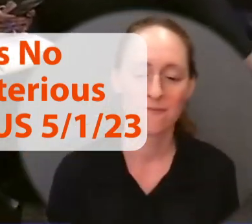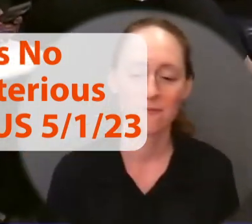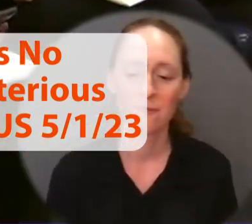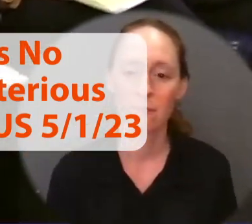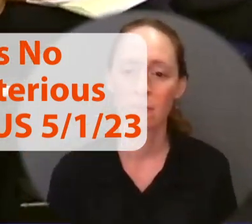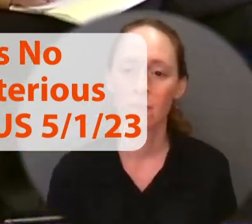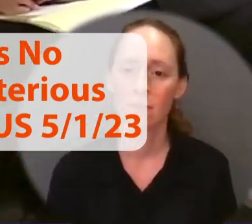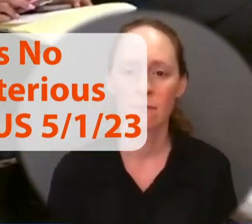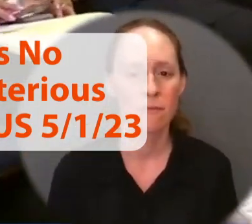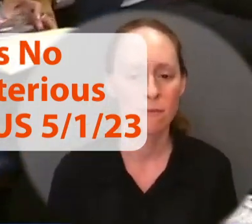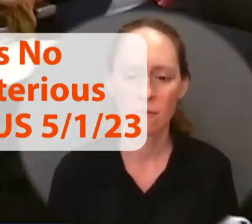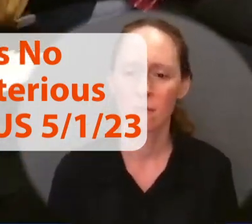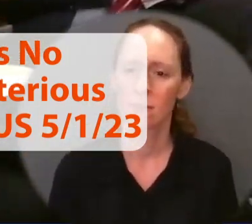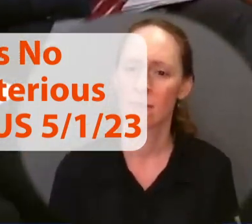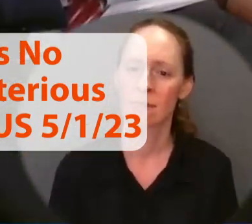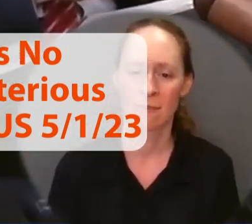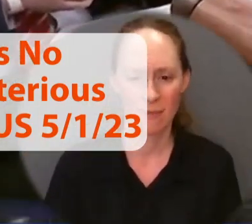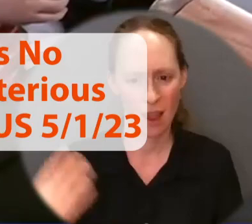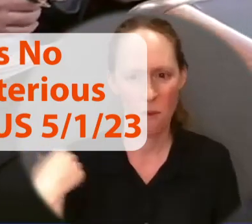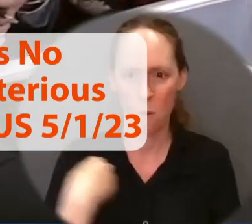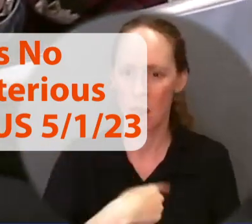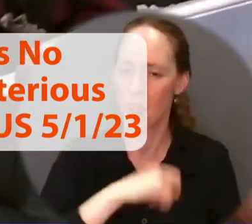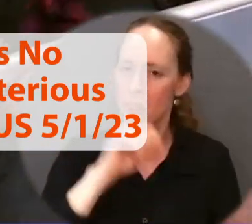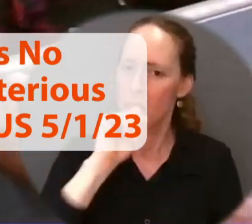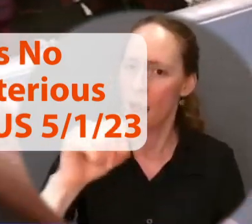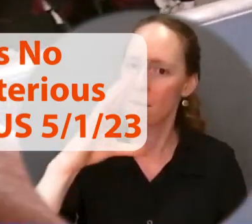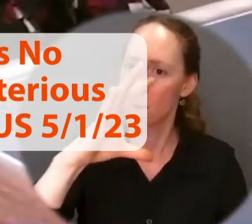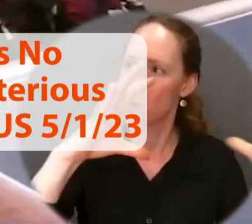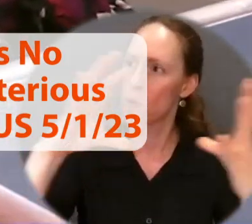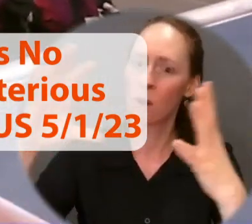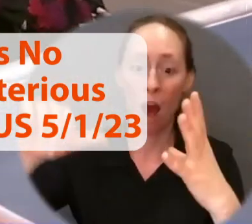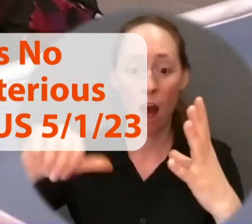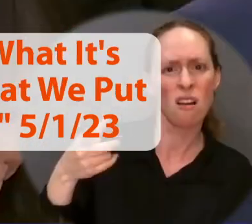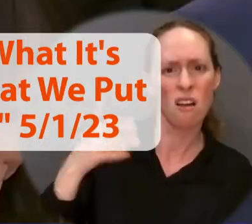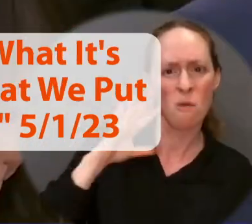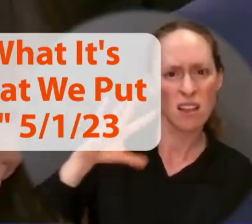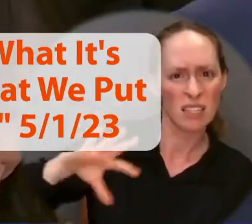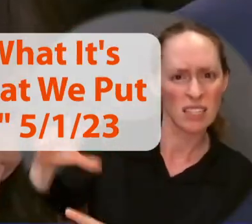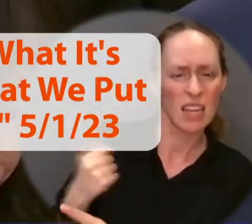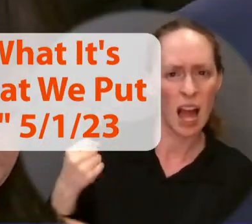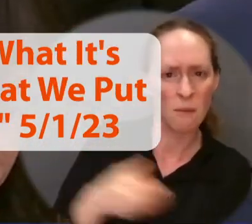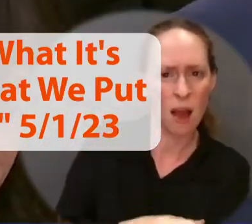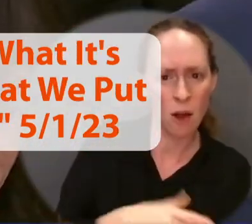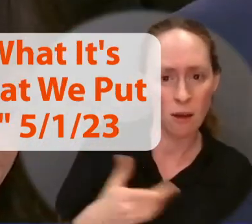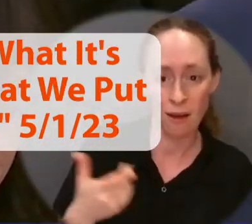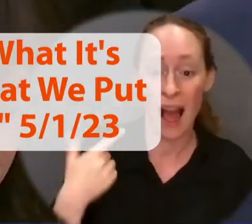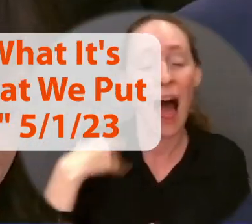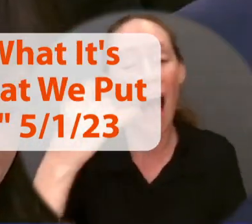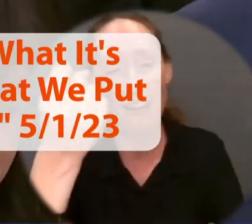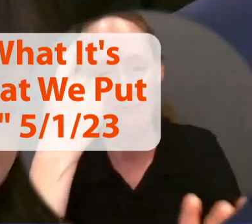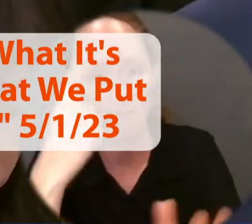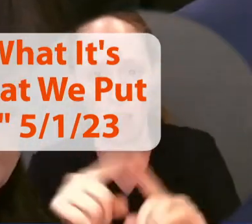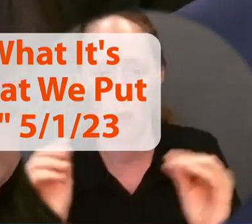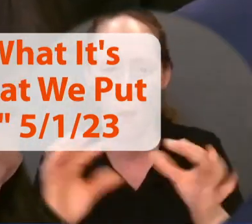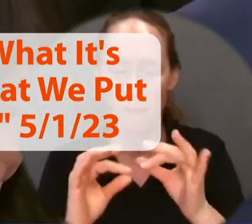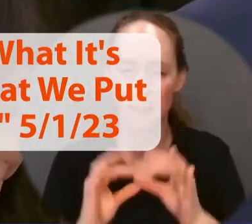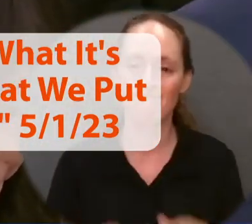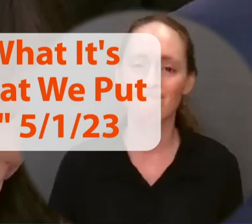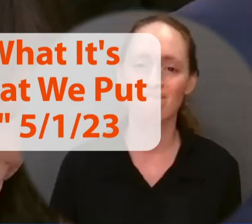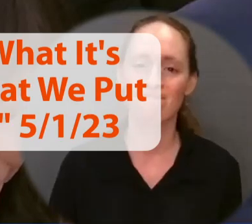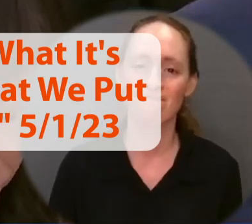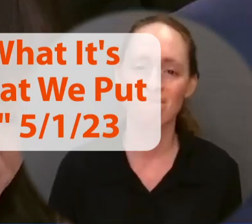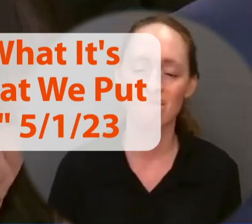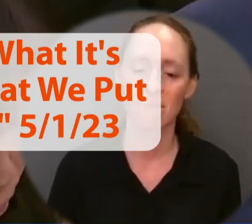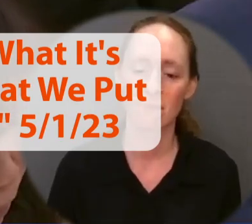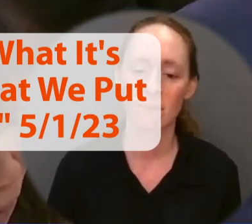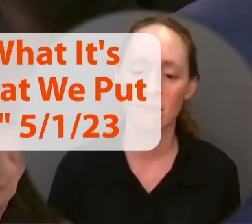balloons here. So if there's another one, we're very interested in that. That is, in recent days, a lot of people who write articles